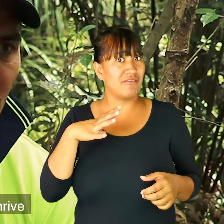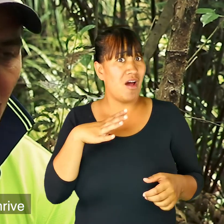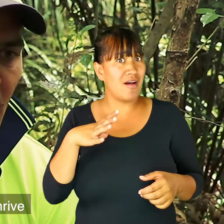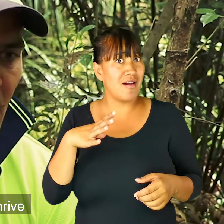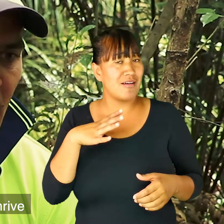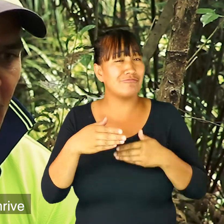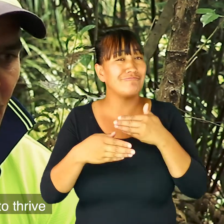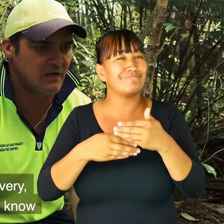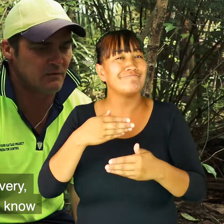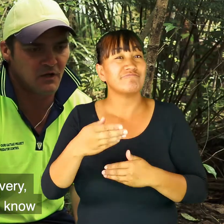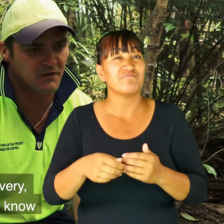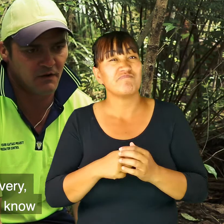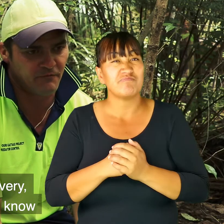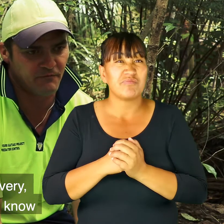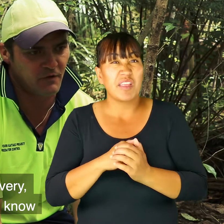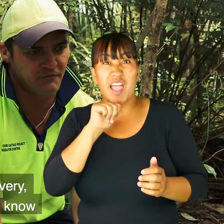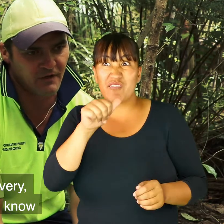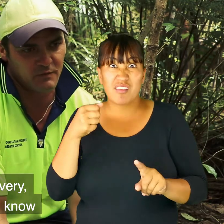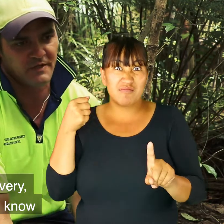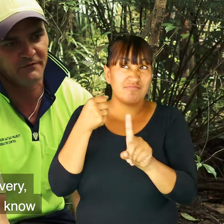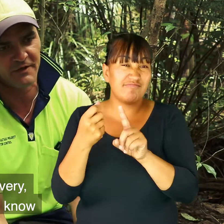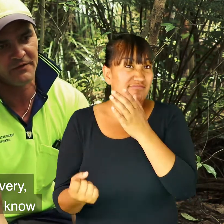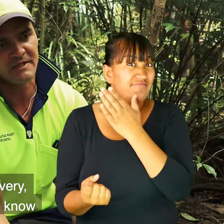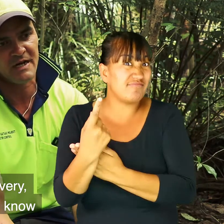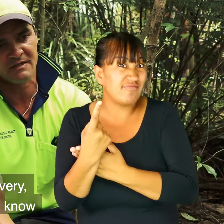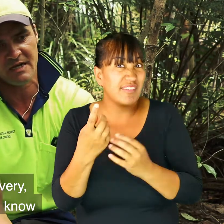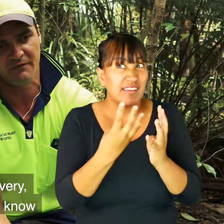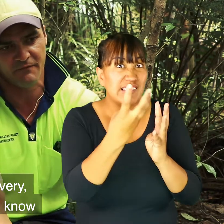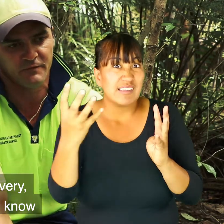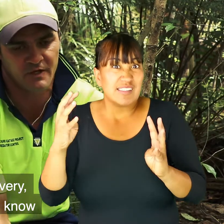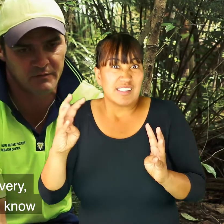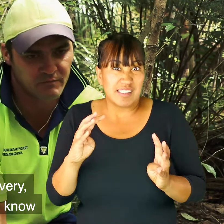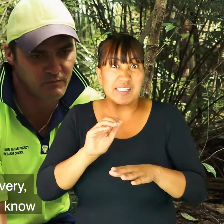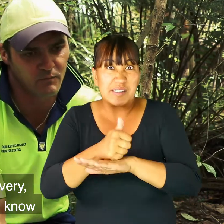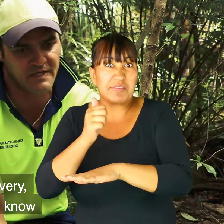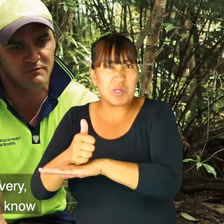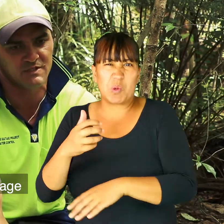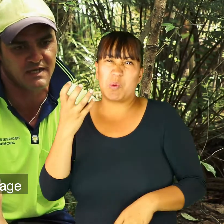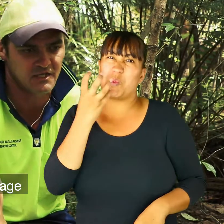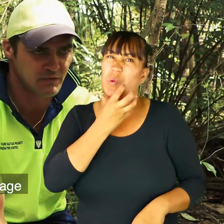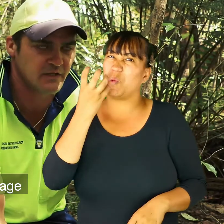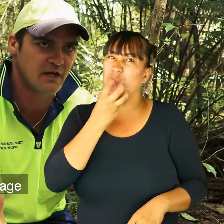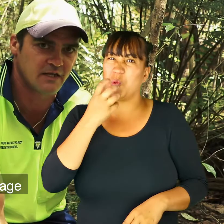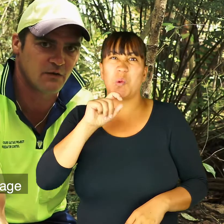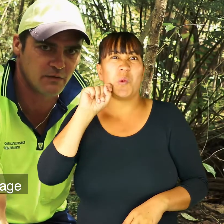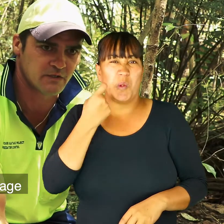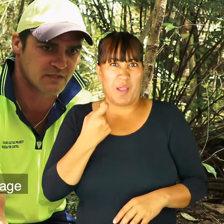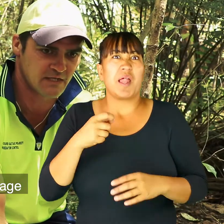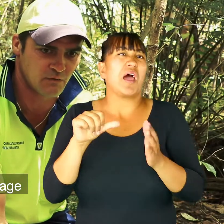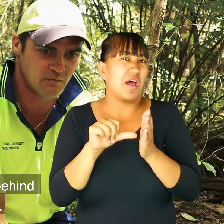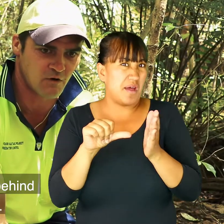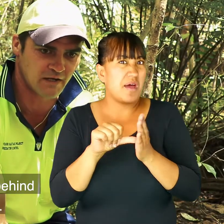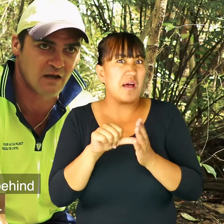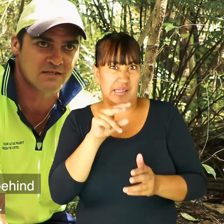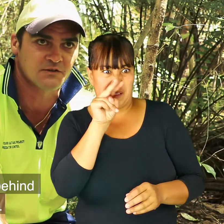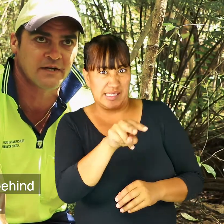thrive. But I'd feel it would be a very, very dark day if we come to a stage where the only kiwi we could see